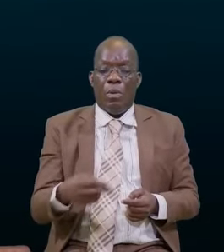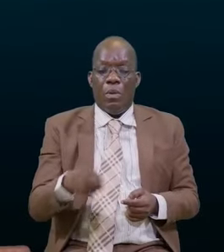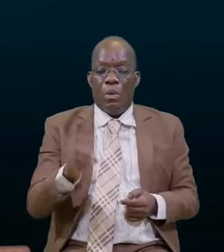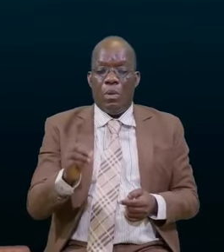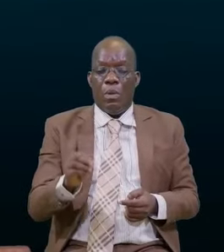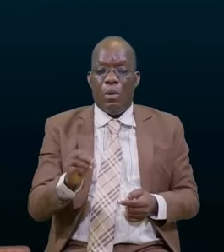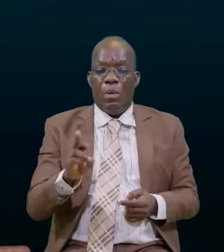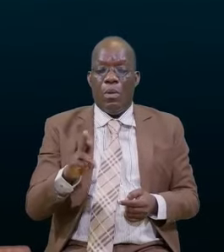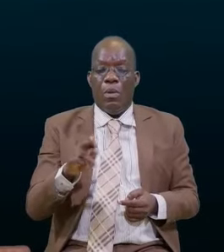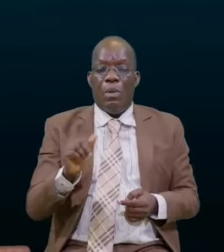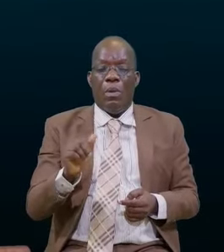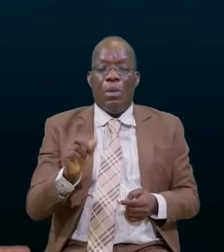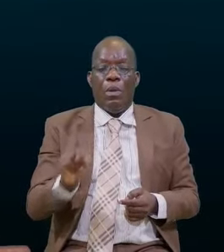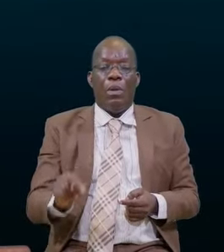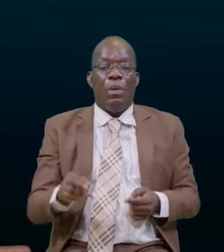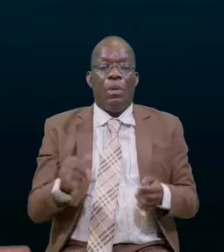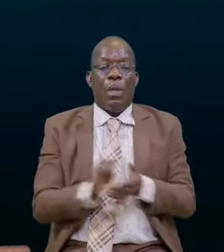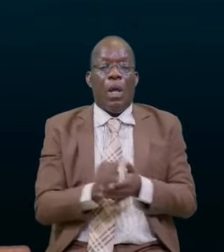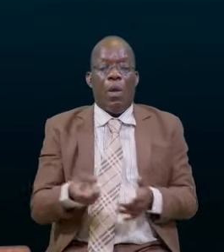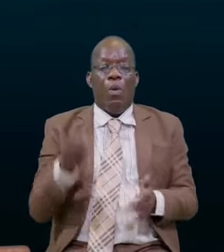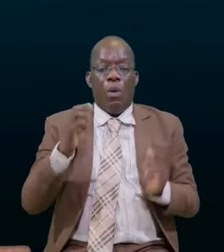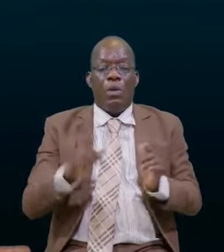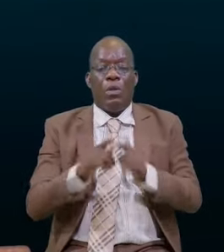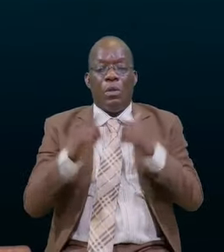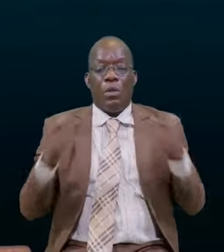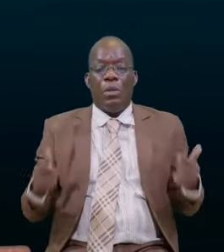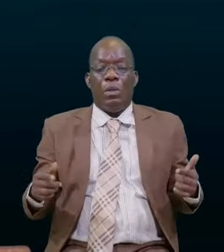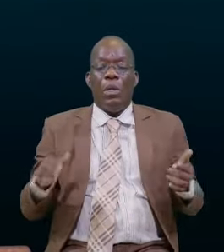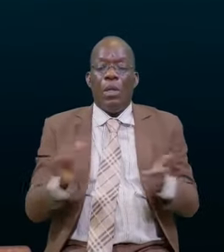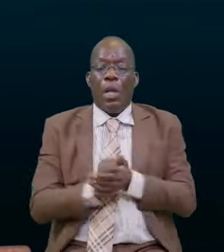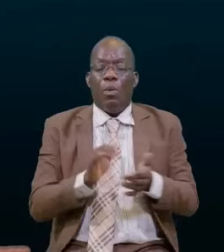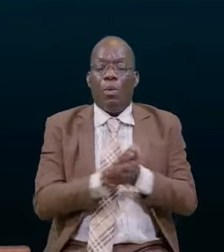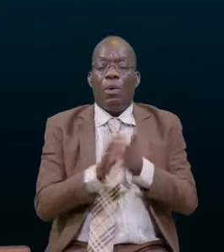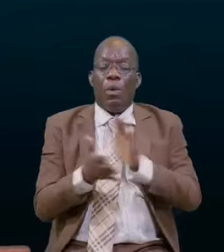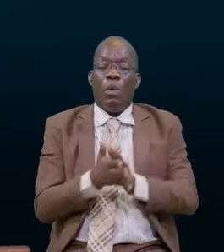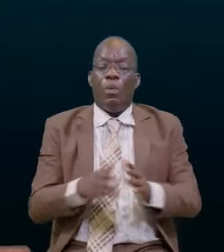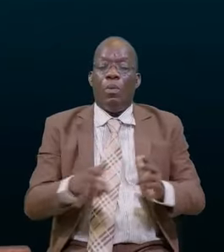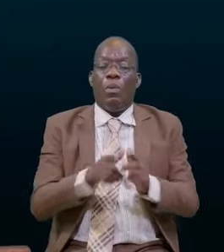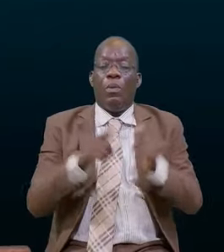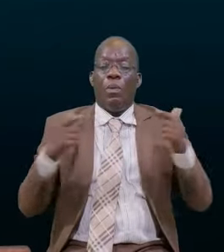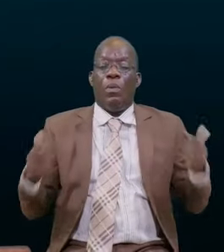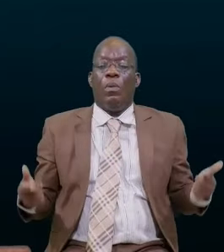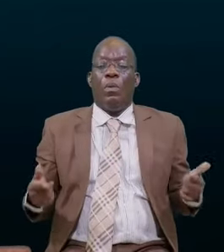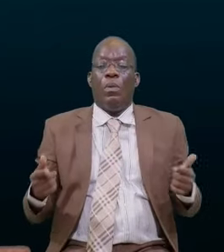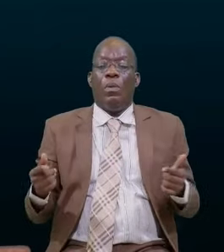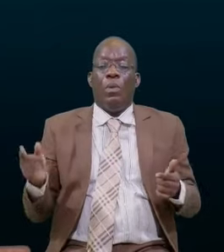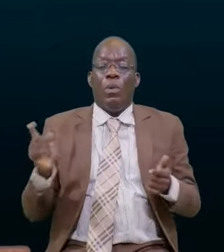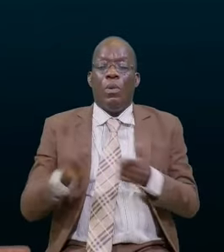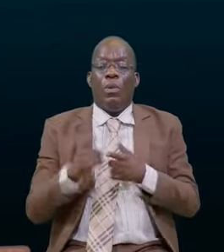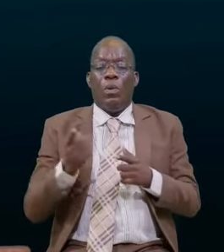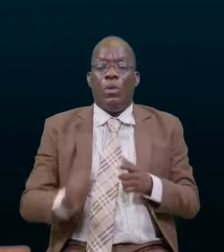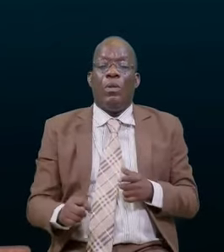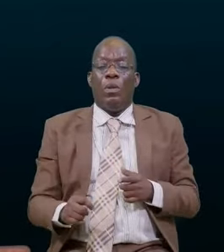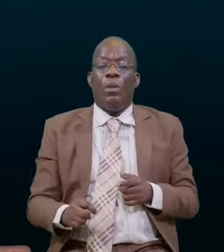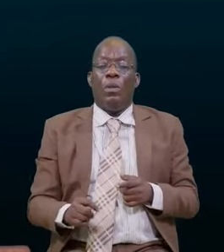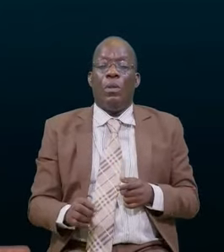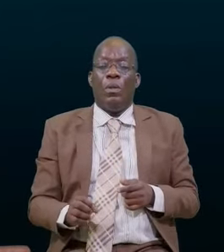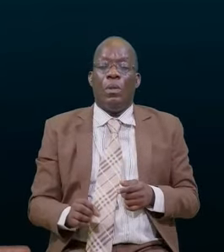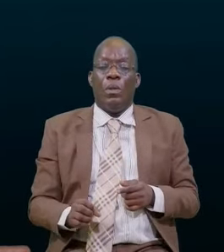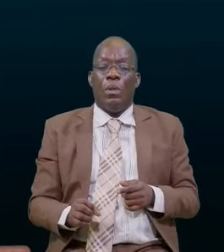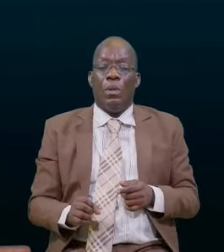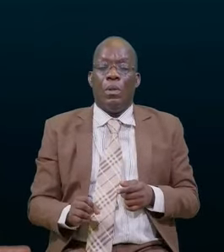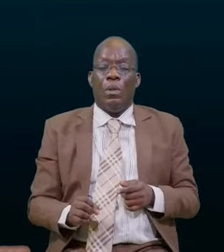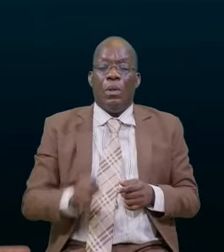great a little horn which works exceeding great toward the South and toward the East and toward the pleasant